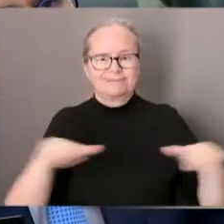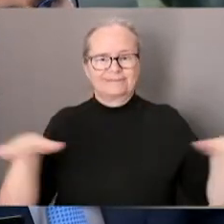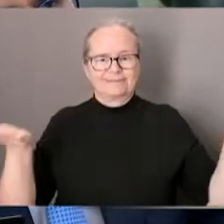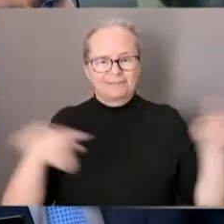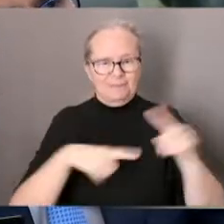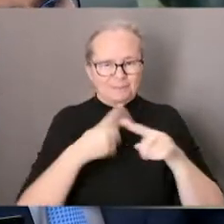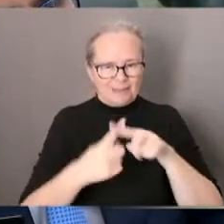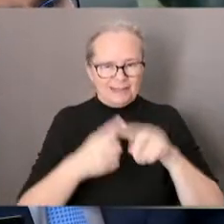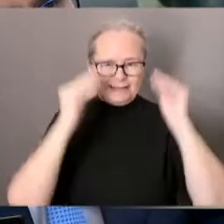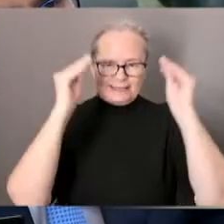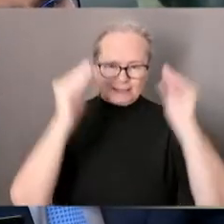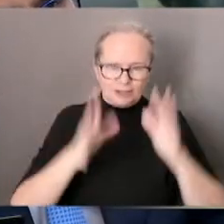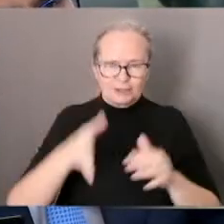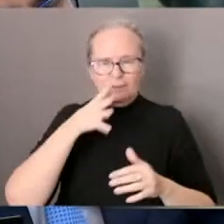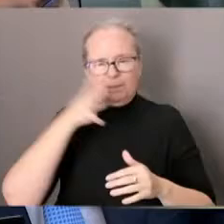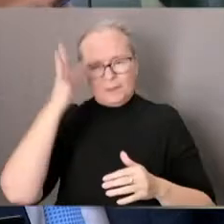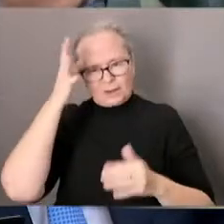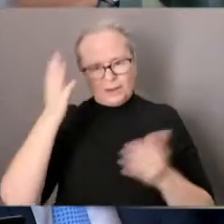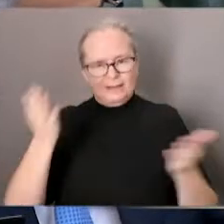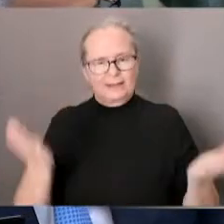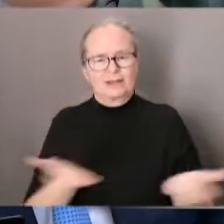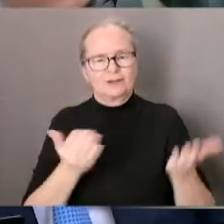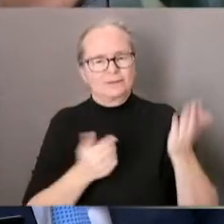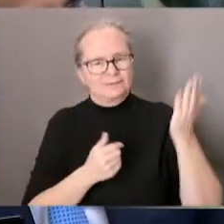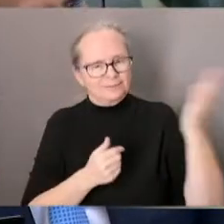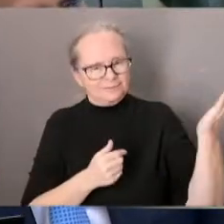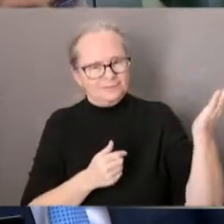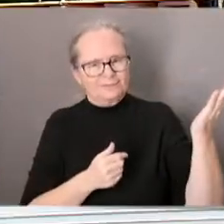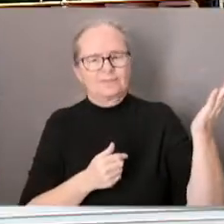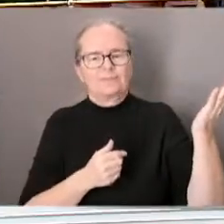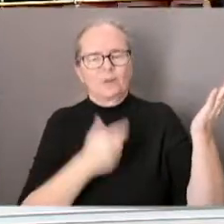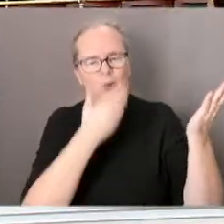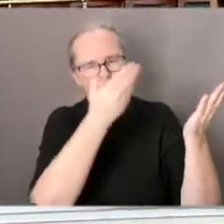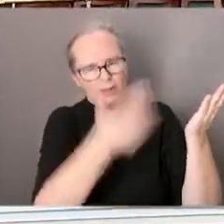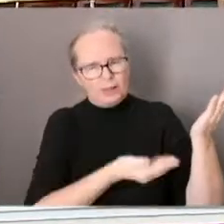rise and receive the traditional warm welcome of this assembly